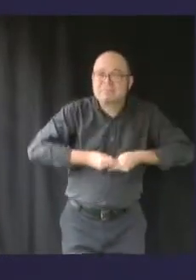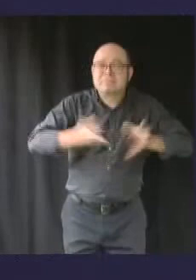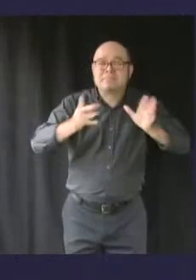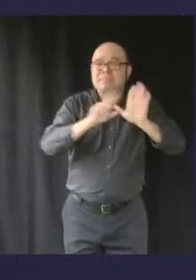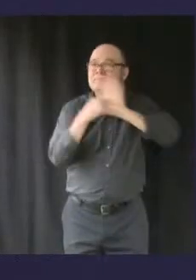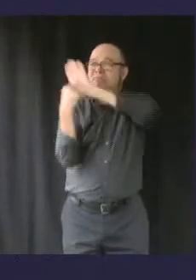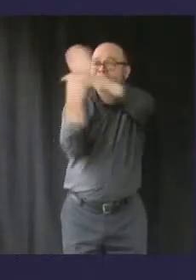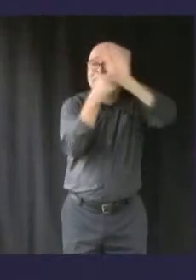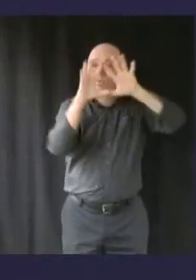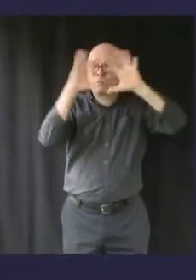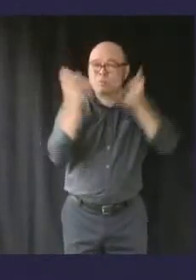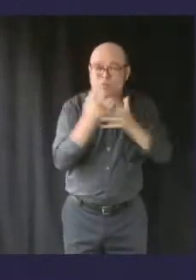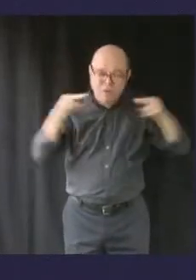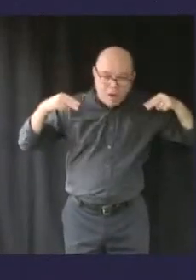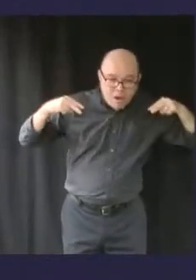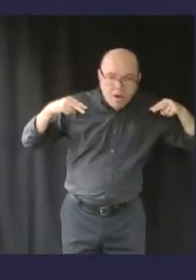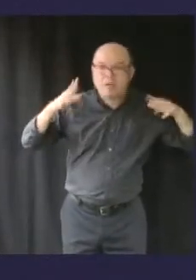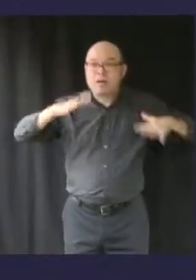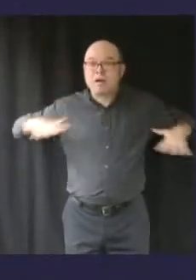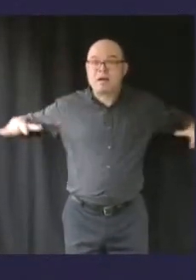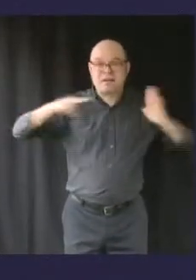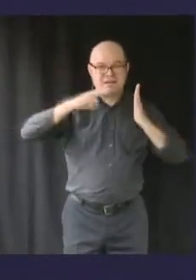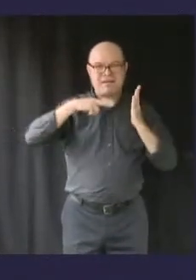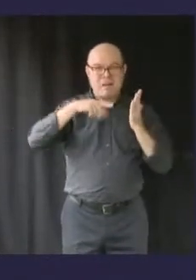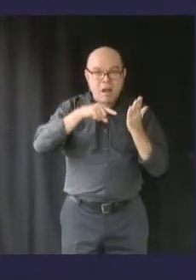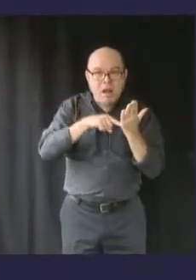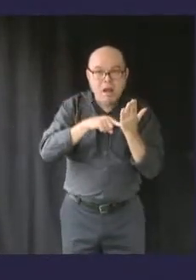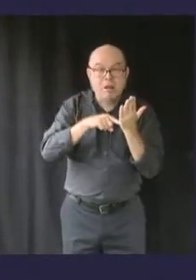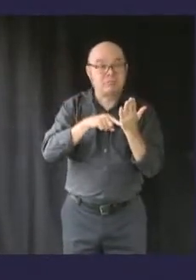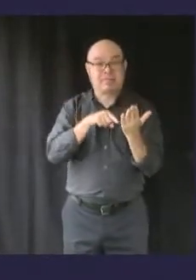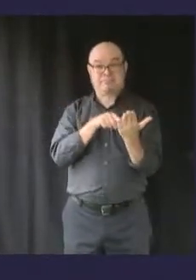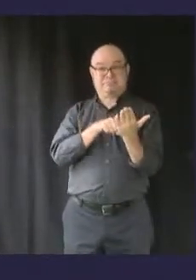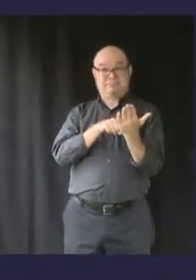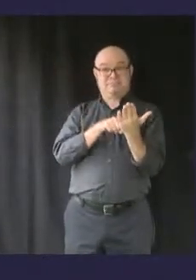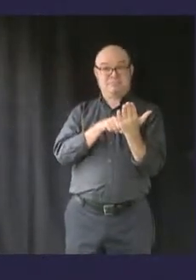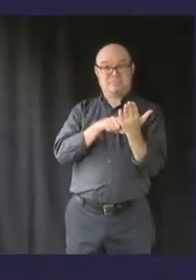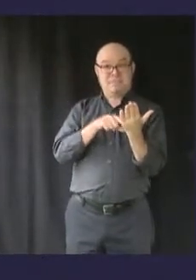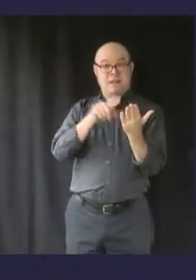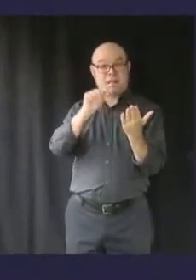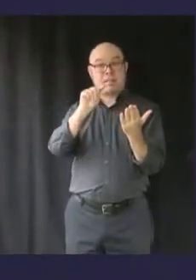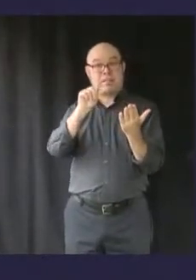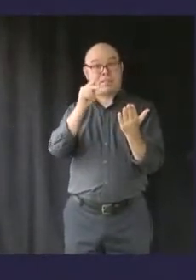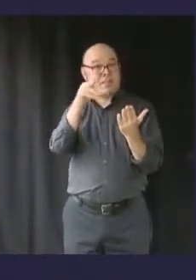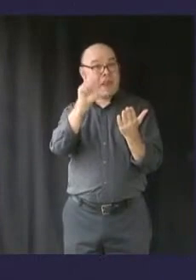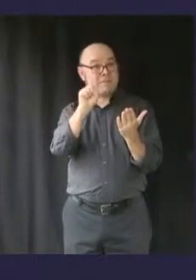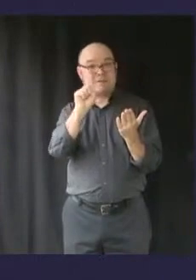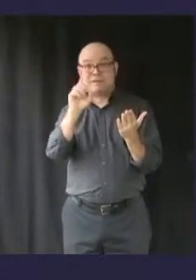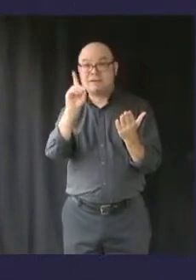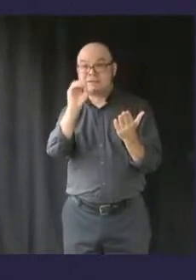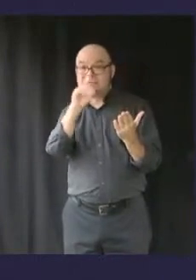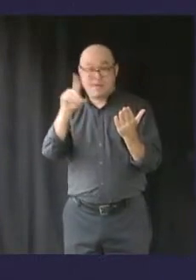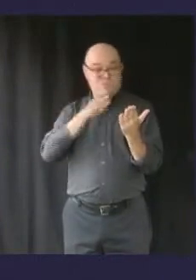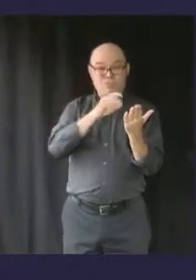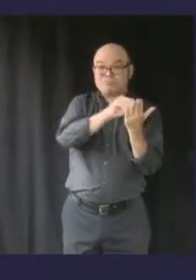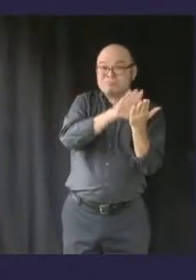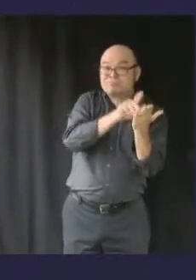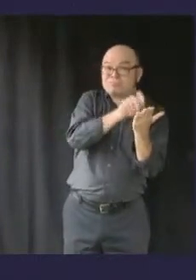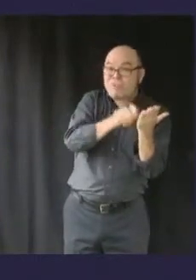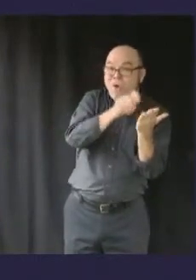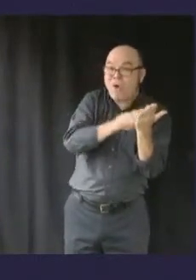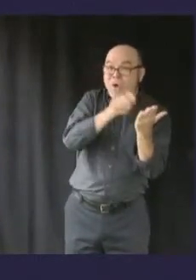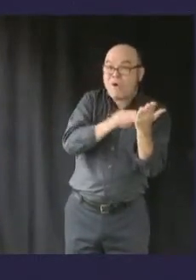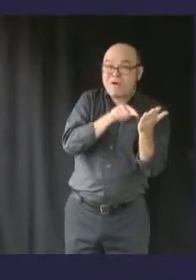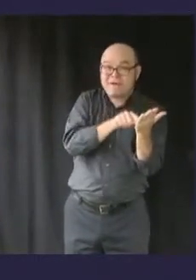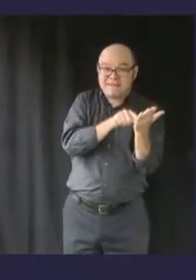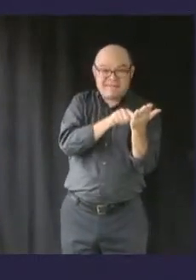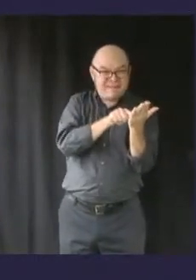passage from one of Tom Dodd's letters that he wrote just a day after actually arriving in Nuremberg. He was describing what